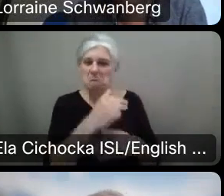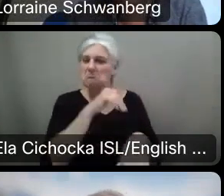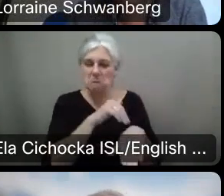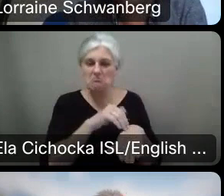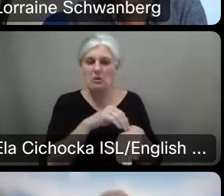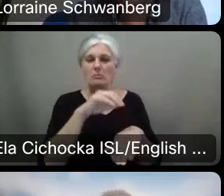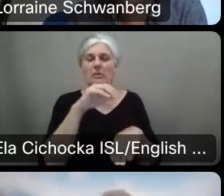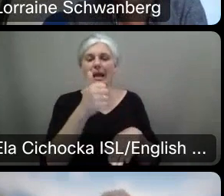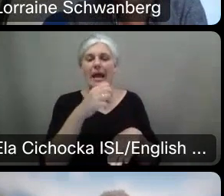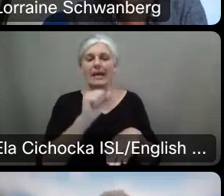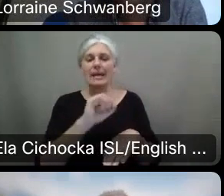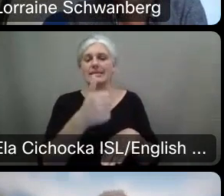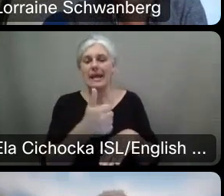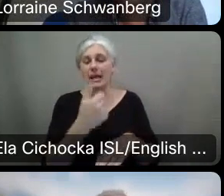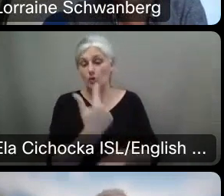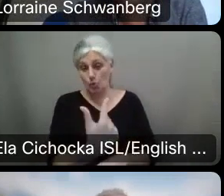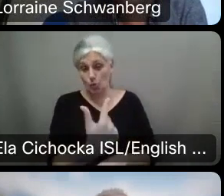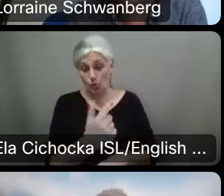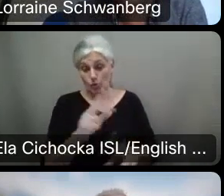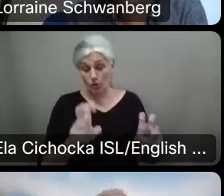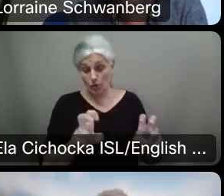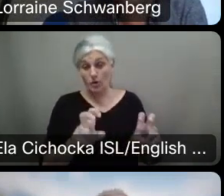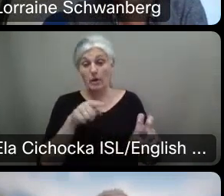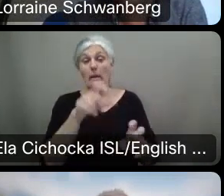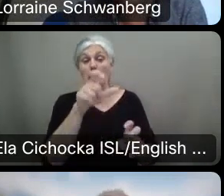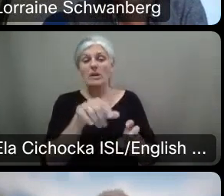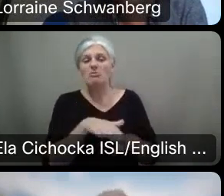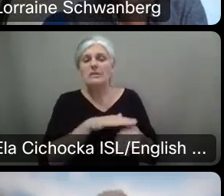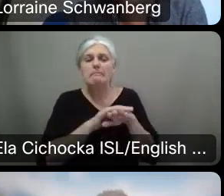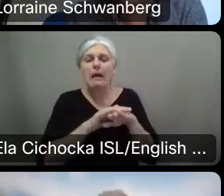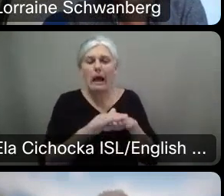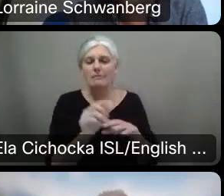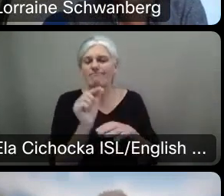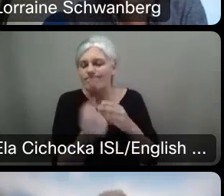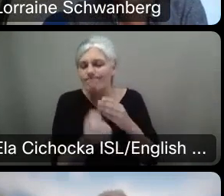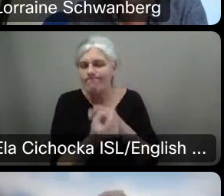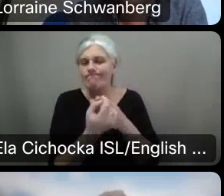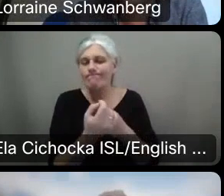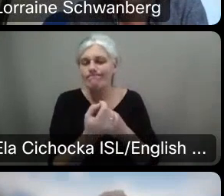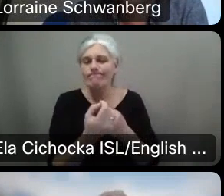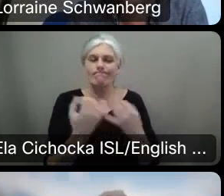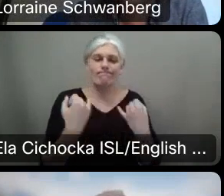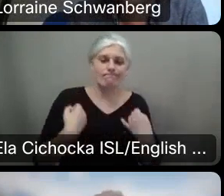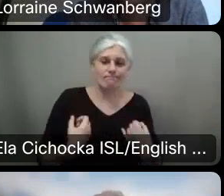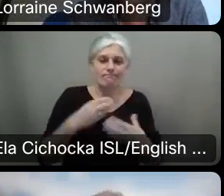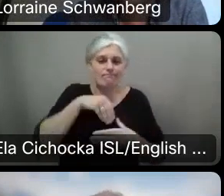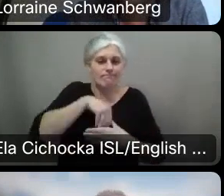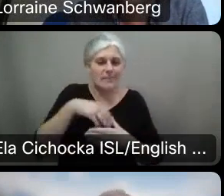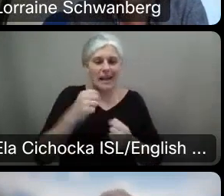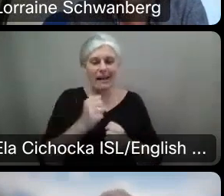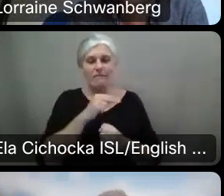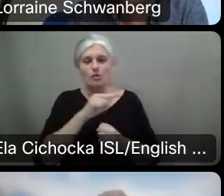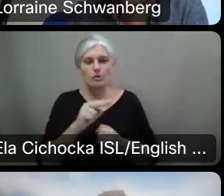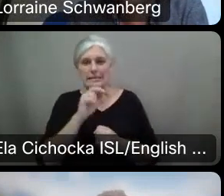2 is defined as a patient with a mild disease which has no immediate